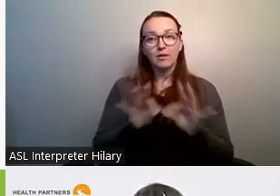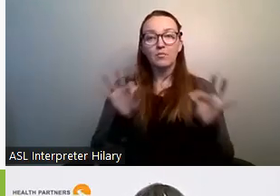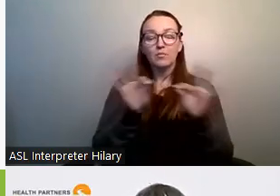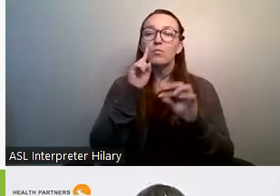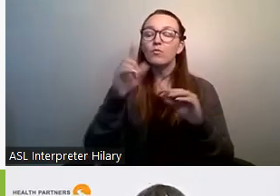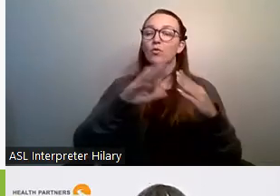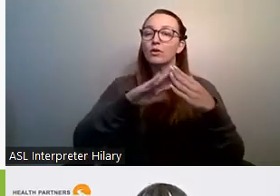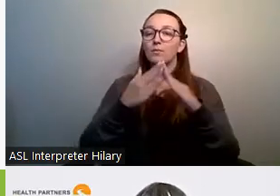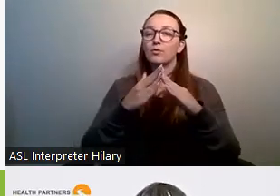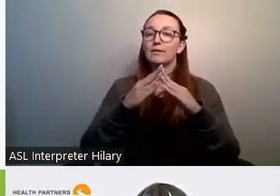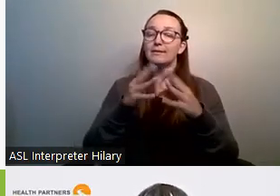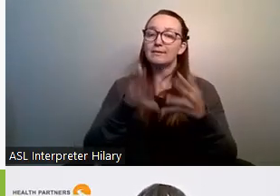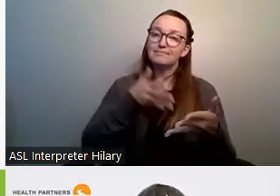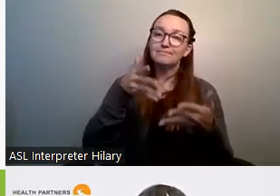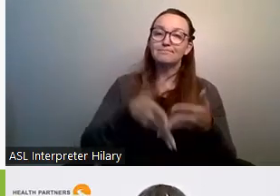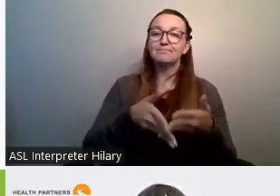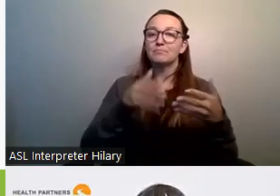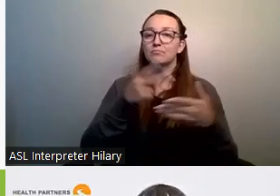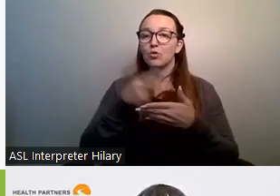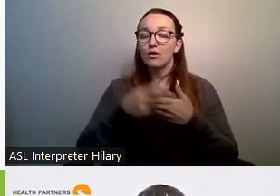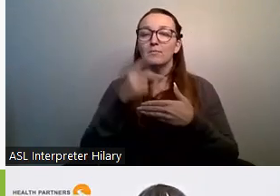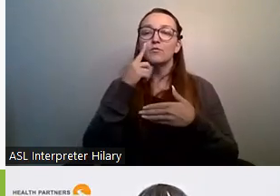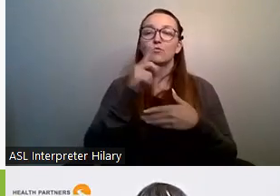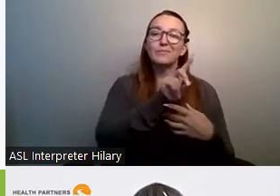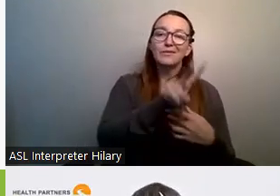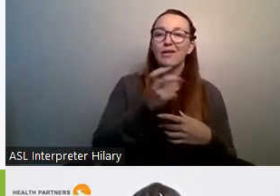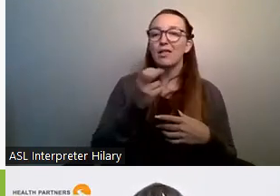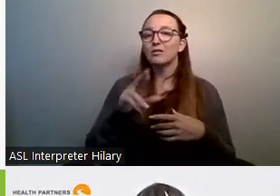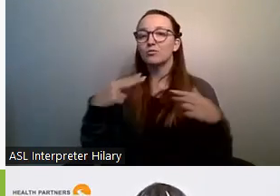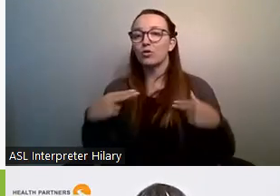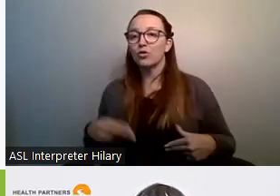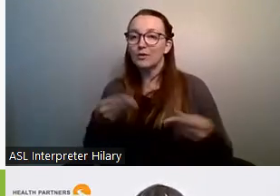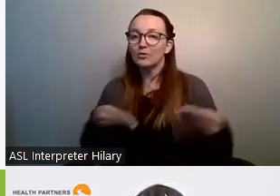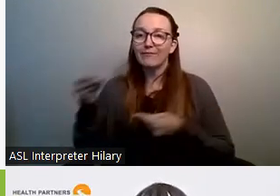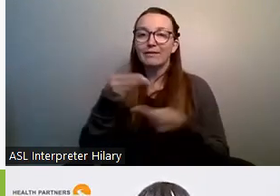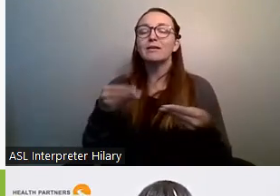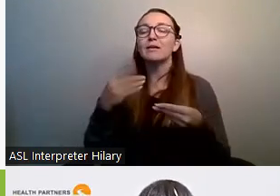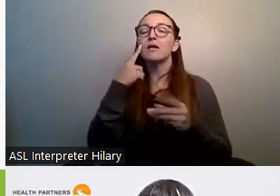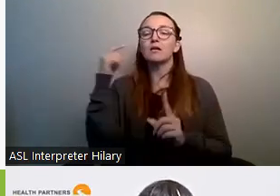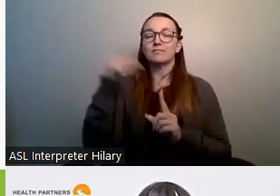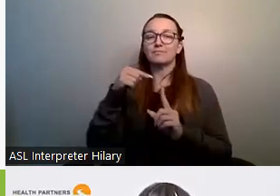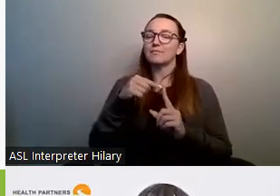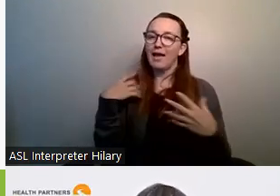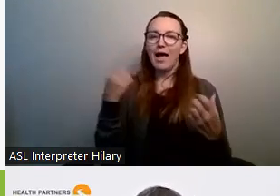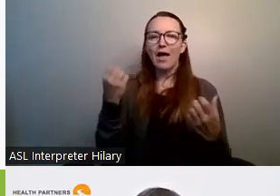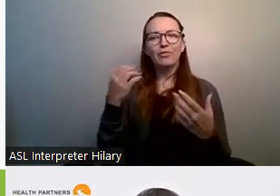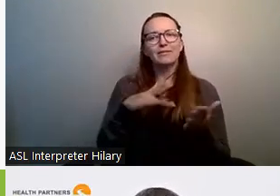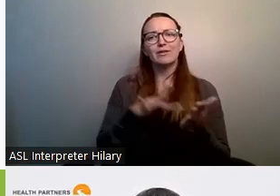community-based programs such as domestic violence or human trafficking programs, because health centers are such important partners for you to know